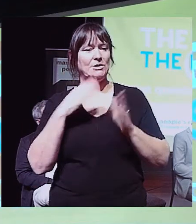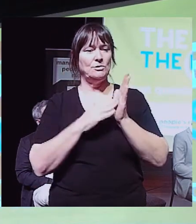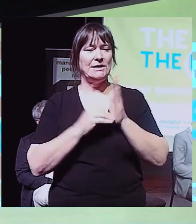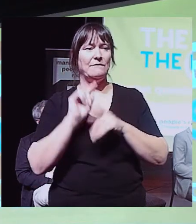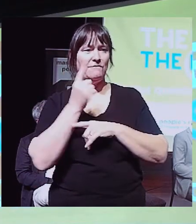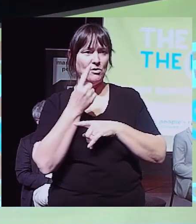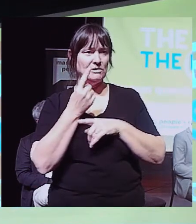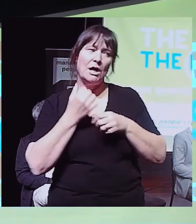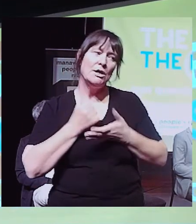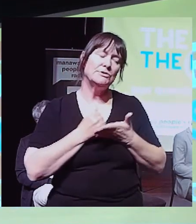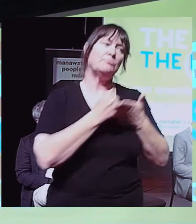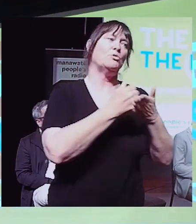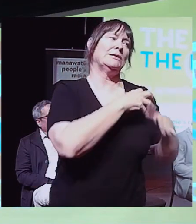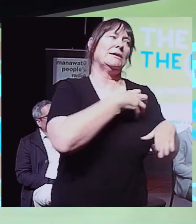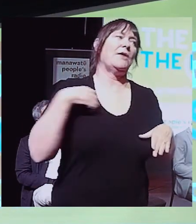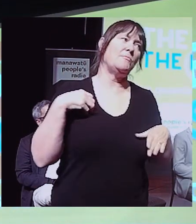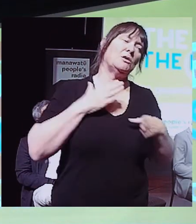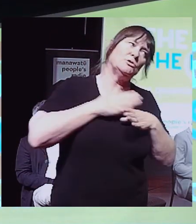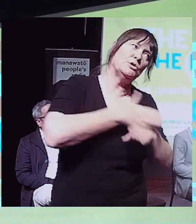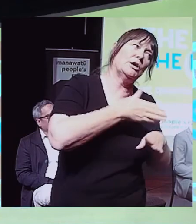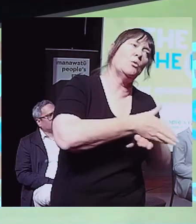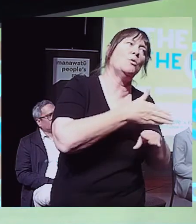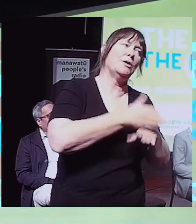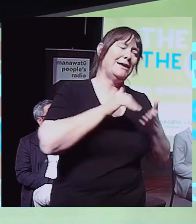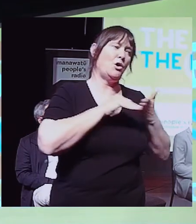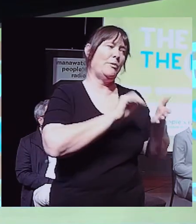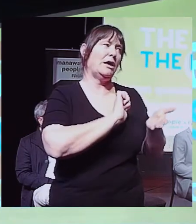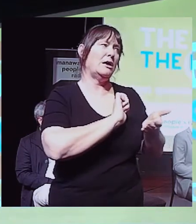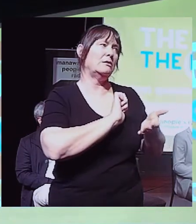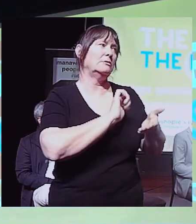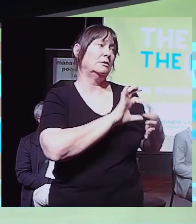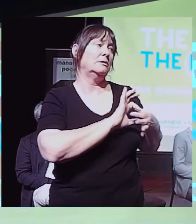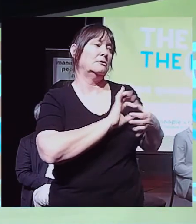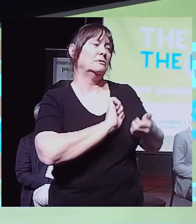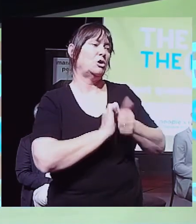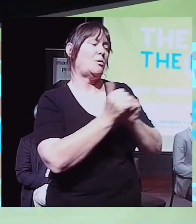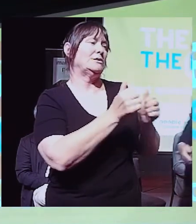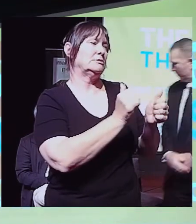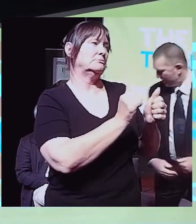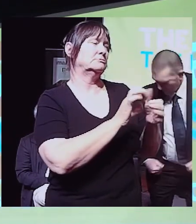out on child poverty and assisting our coalition partners to go forward. Thank you.